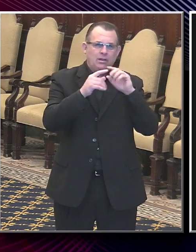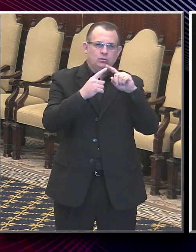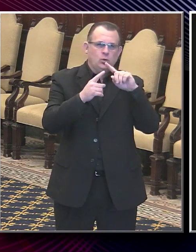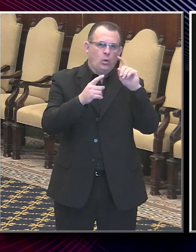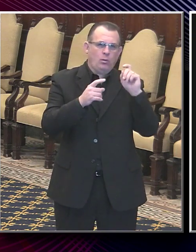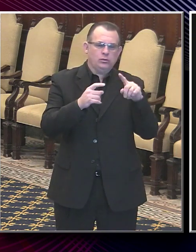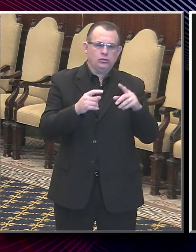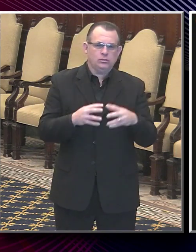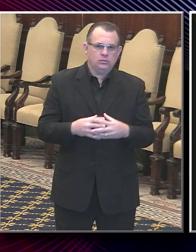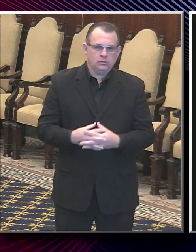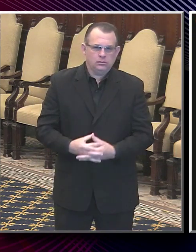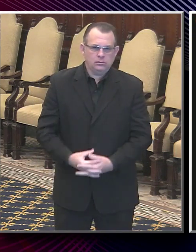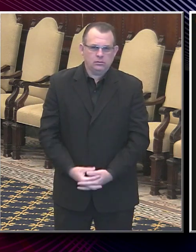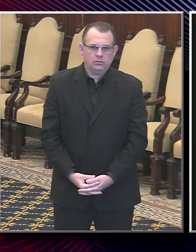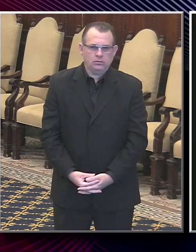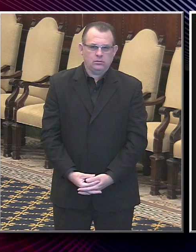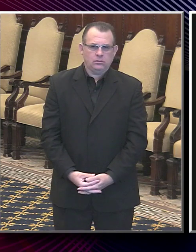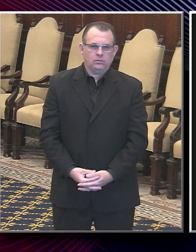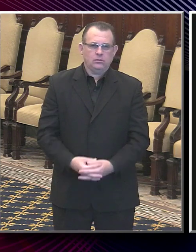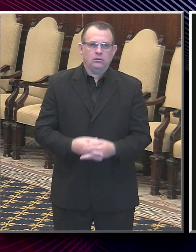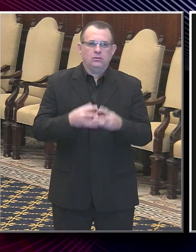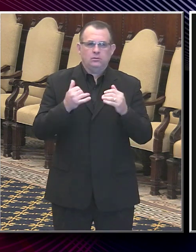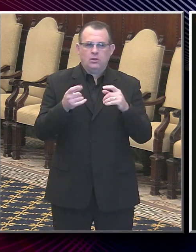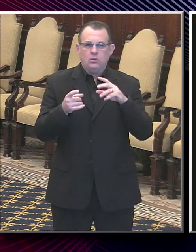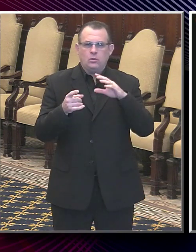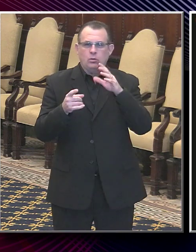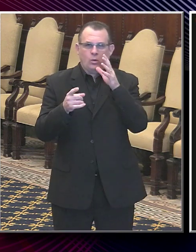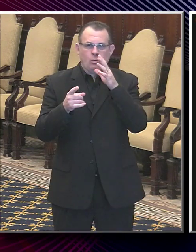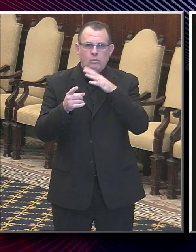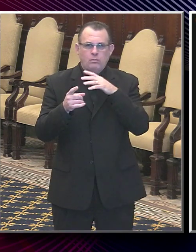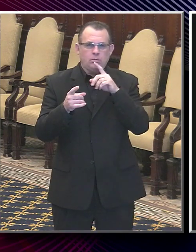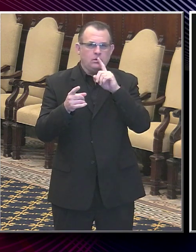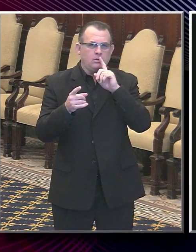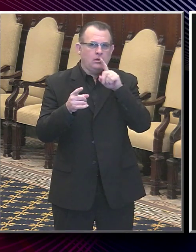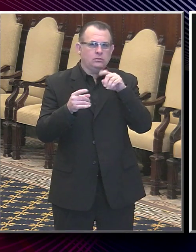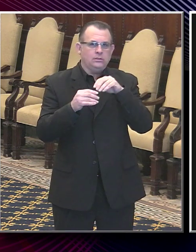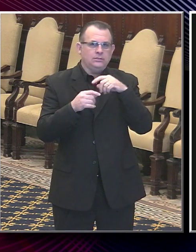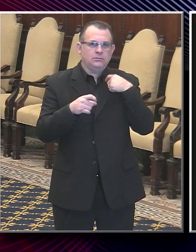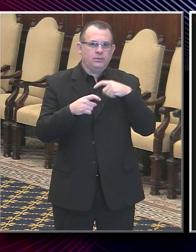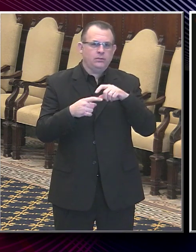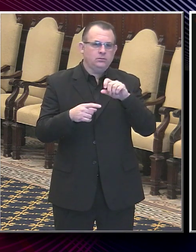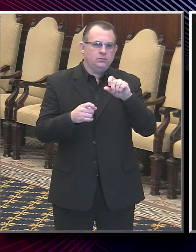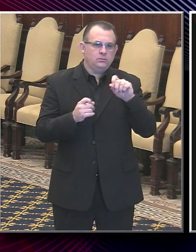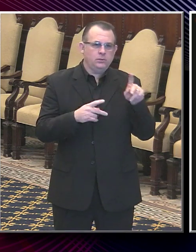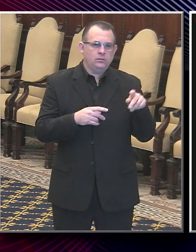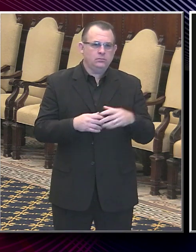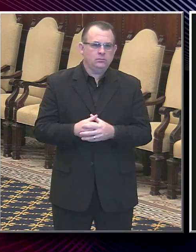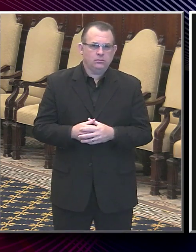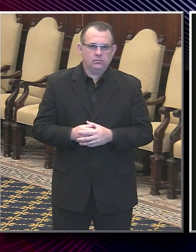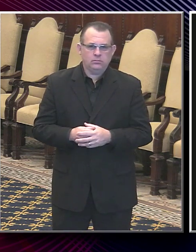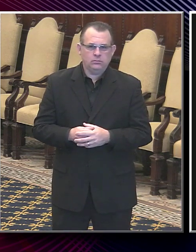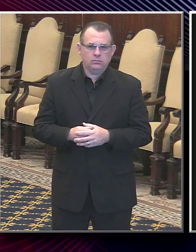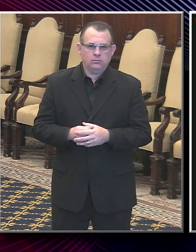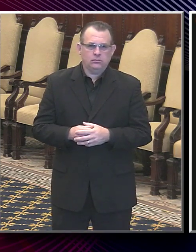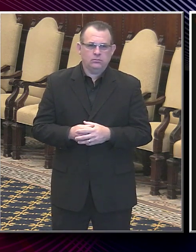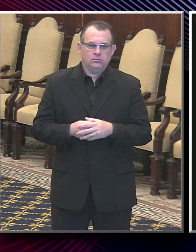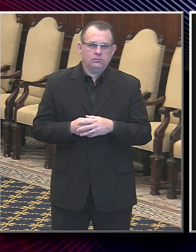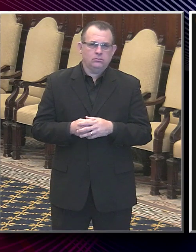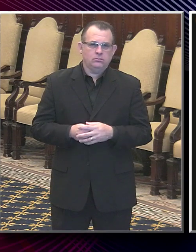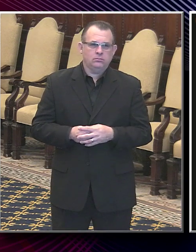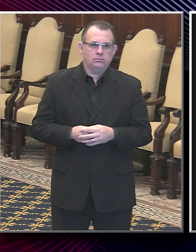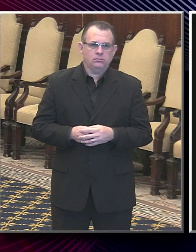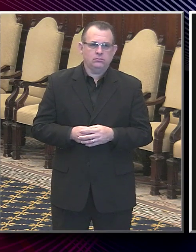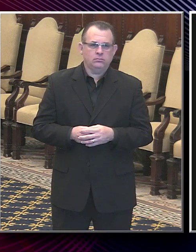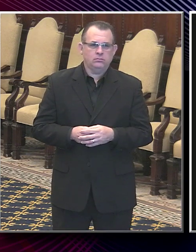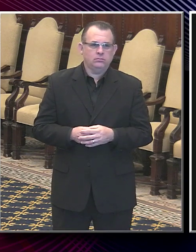comunicó, parece, por redes sociales y ellos llegaron, no fue una fiesta oficial, no. Eso fue completamente non-official y ellos